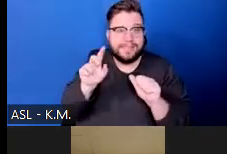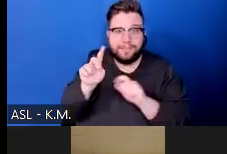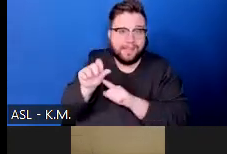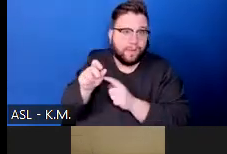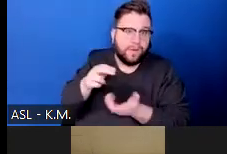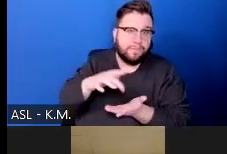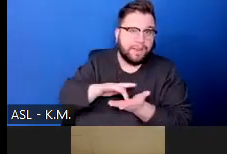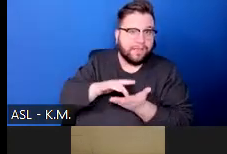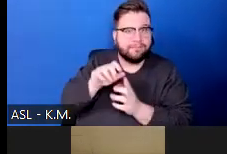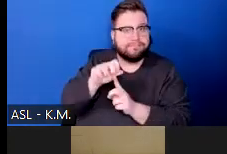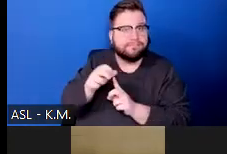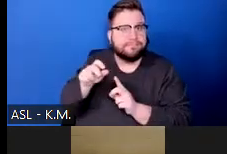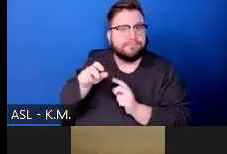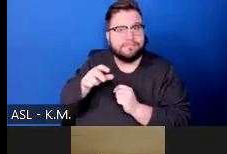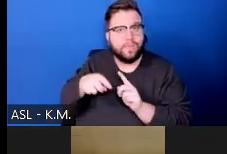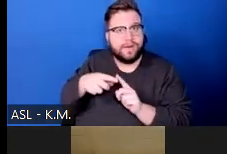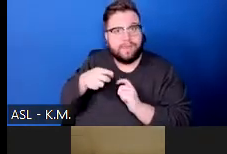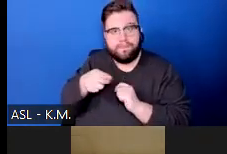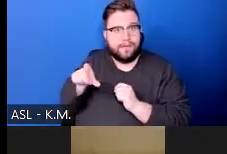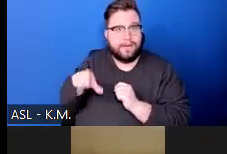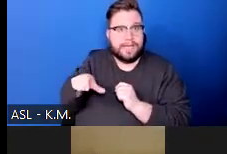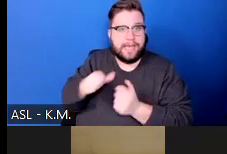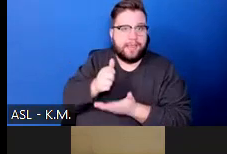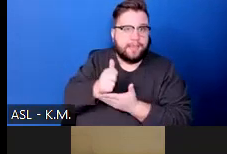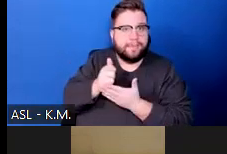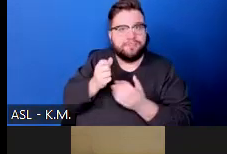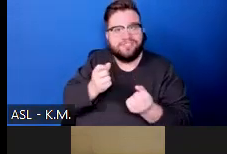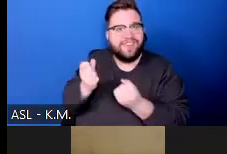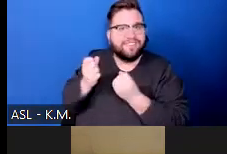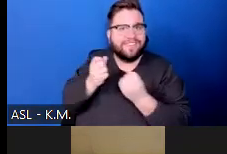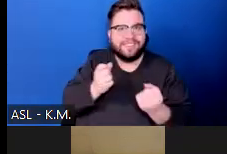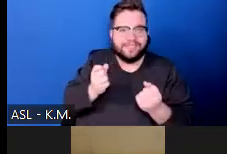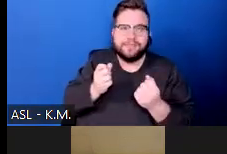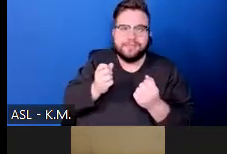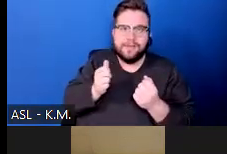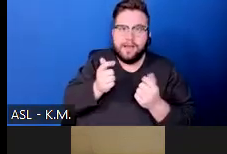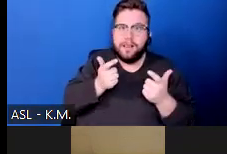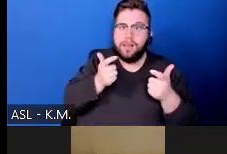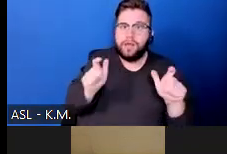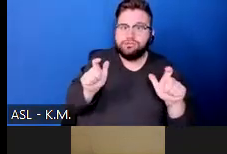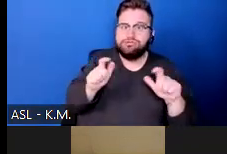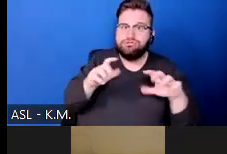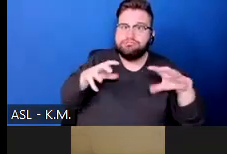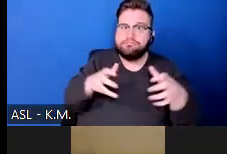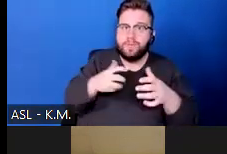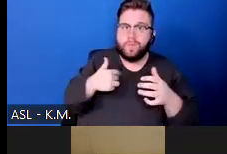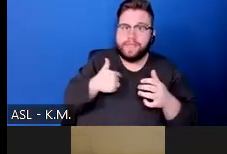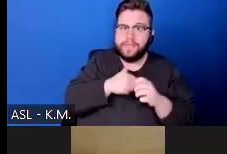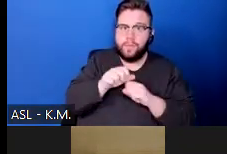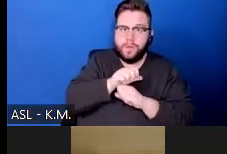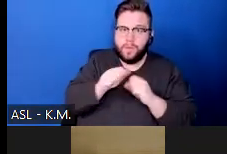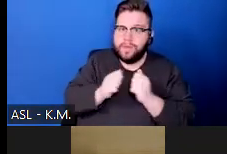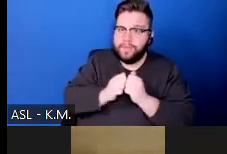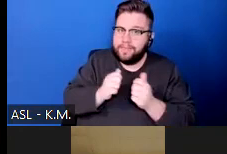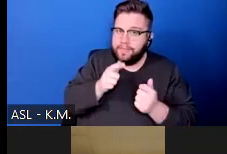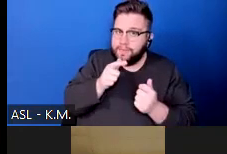that needs help driving, but quite a big population of the people we work with are people with autism. I always